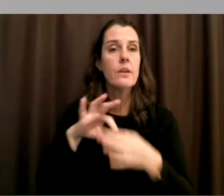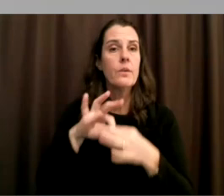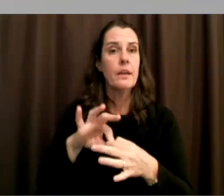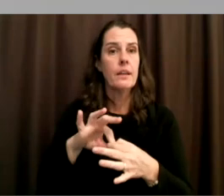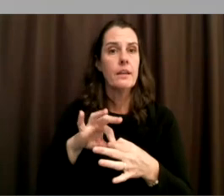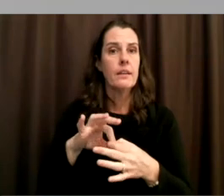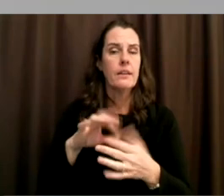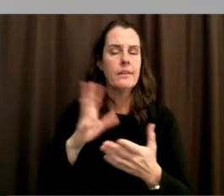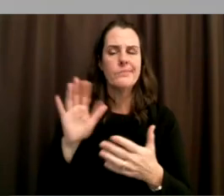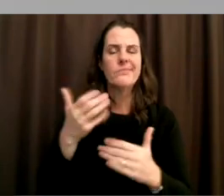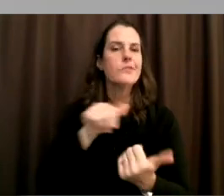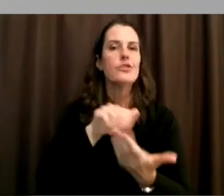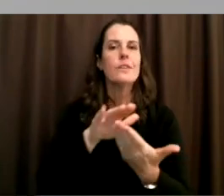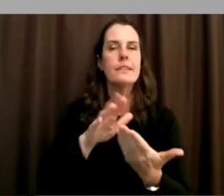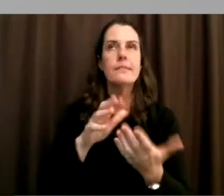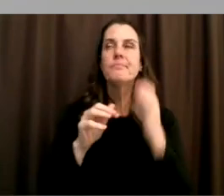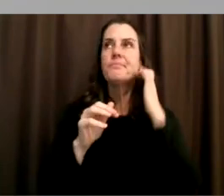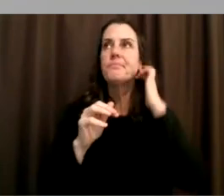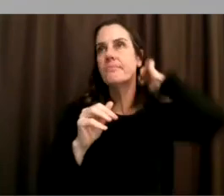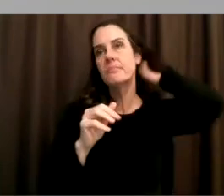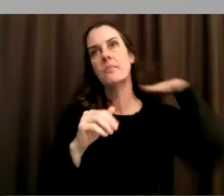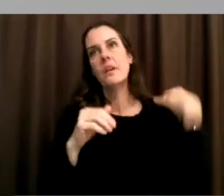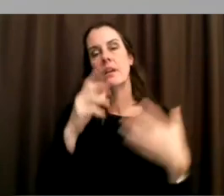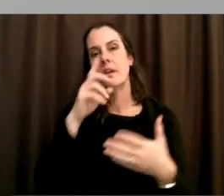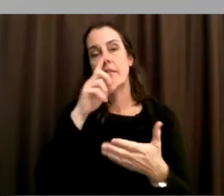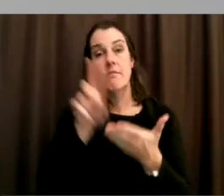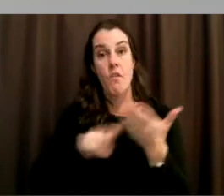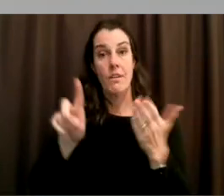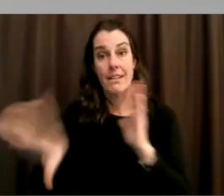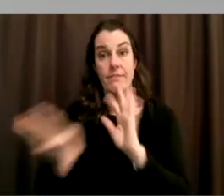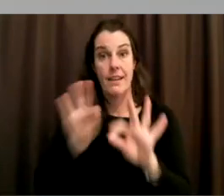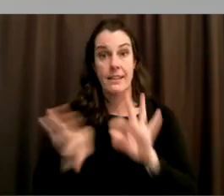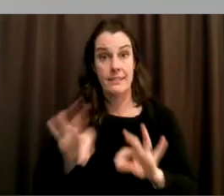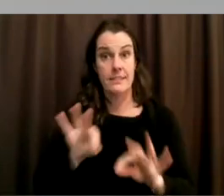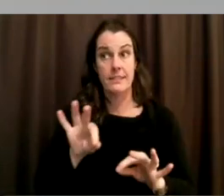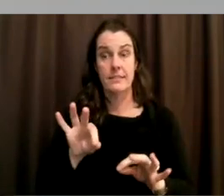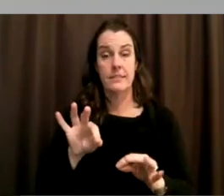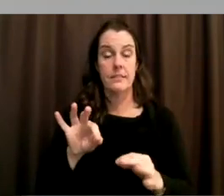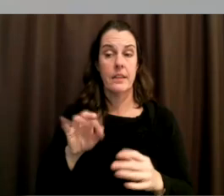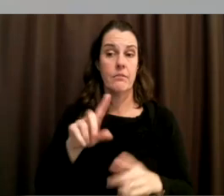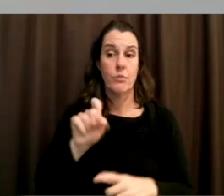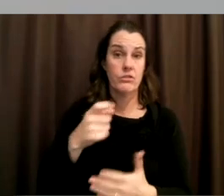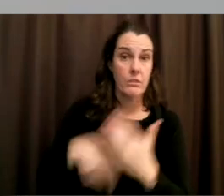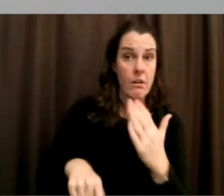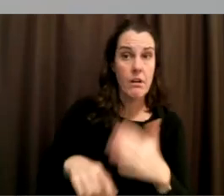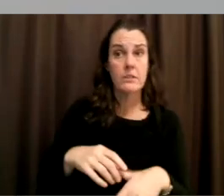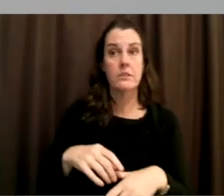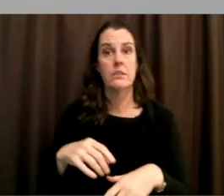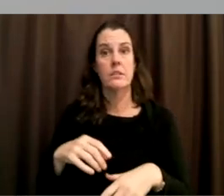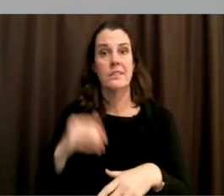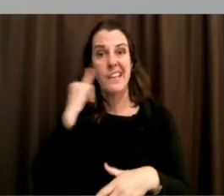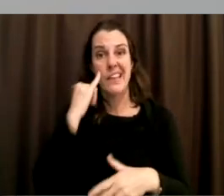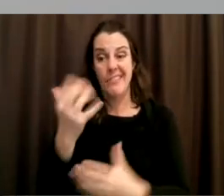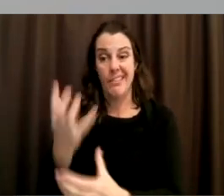or addressing the implications of audit findings, question costs, deficiencies,